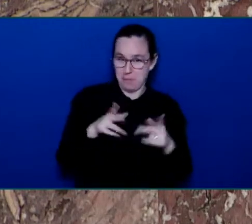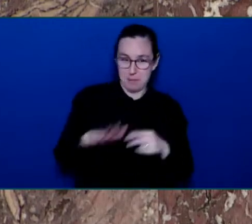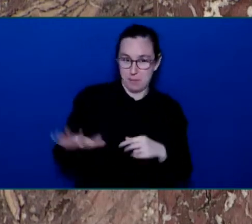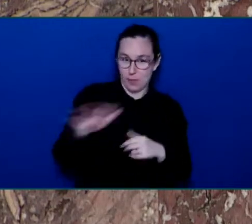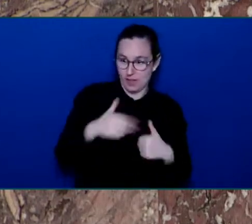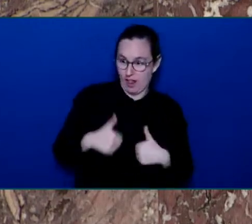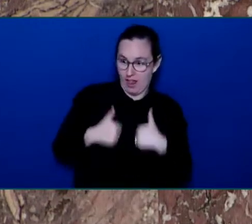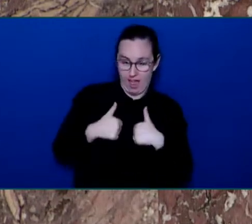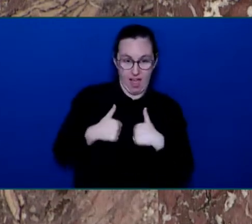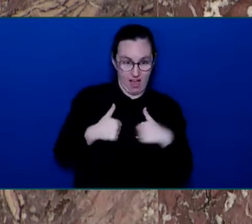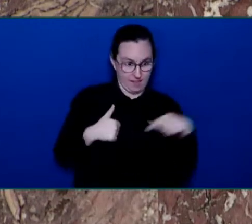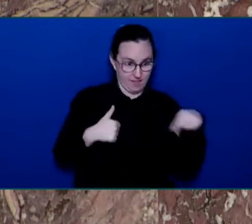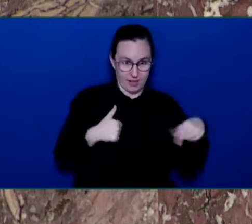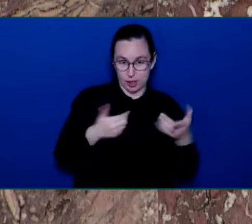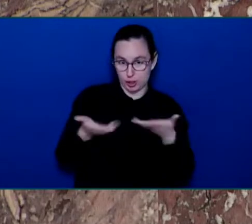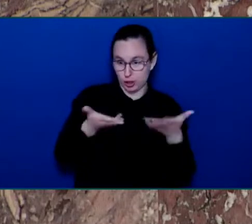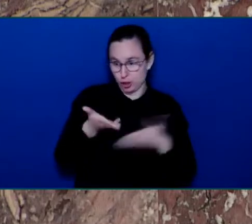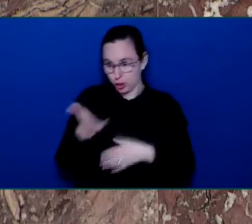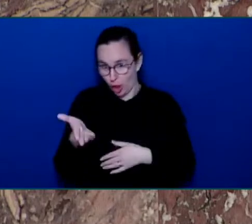Mr. Speaker.